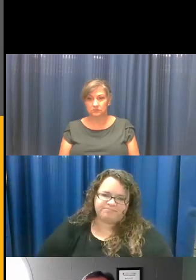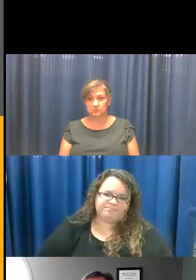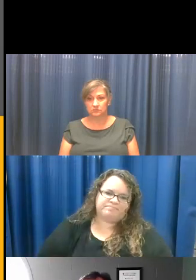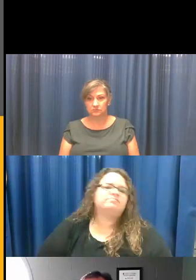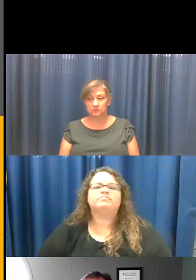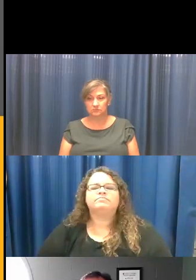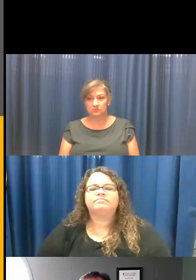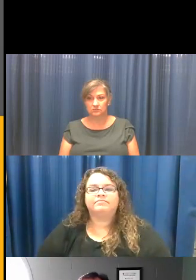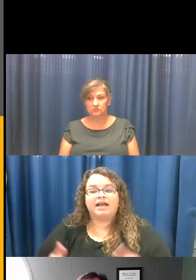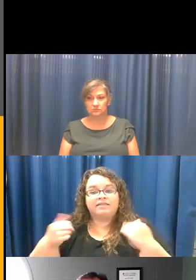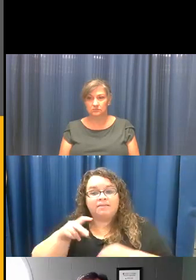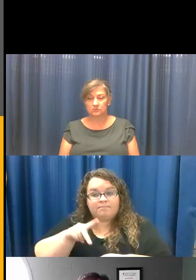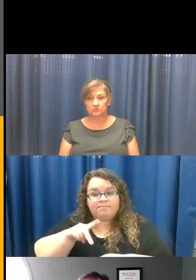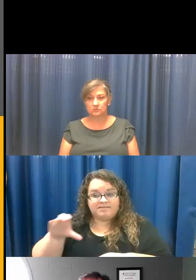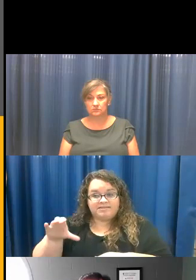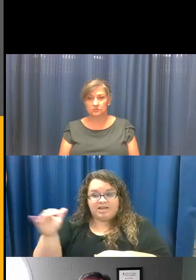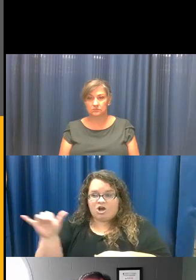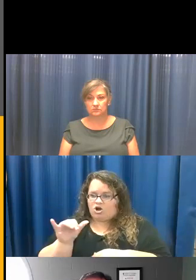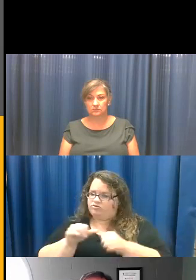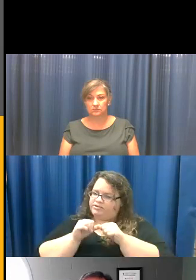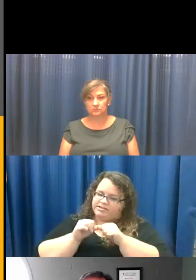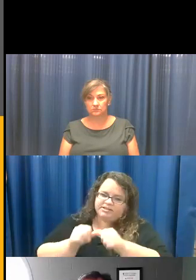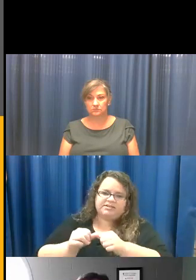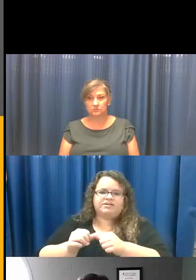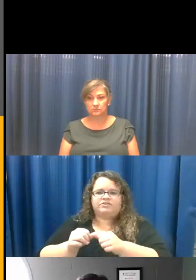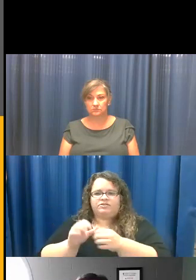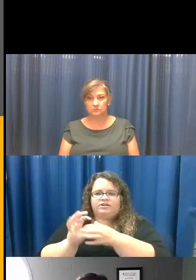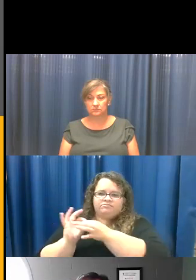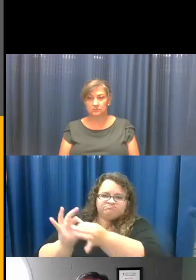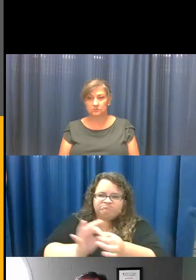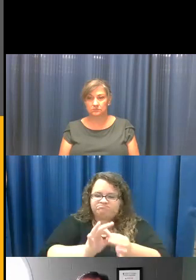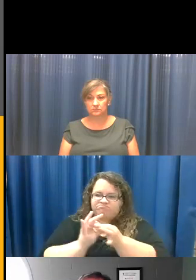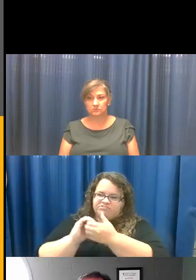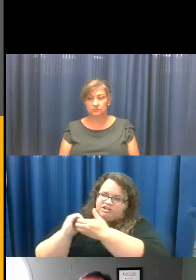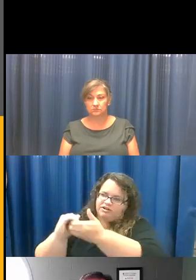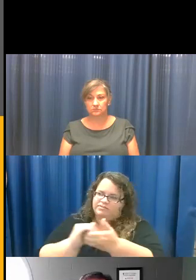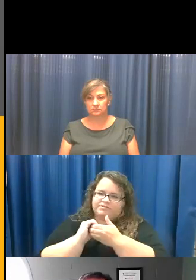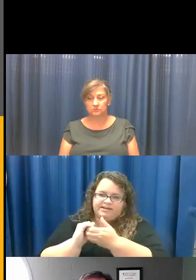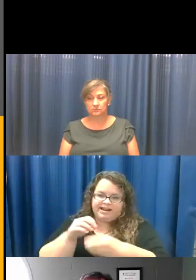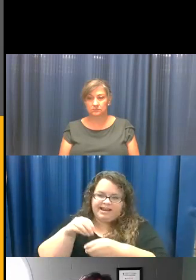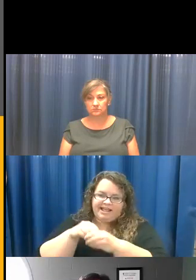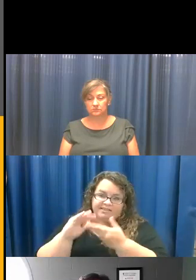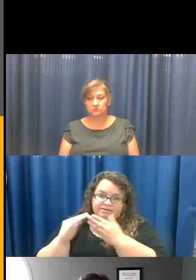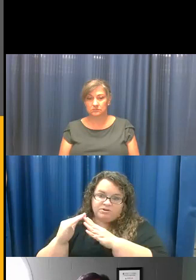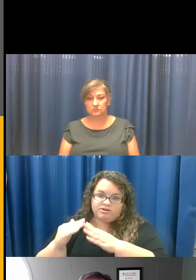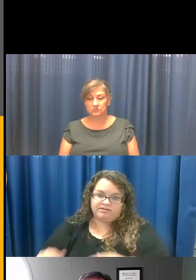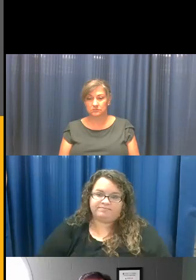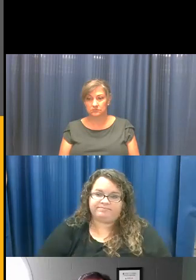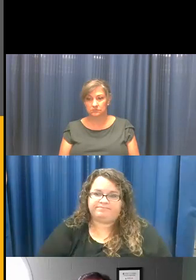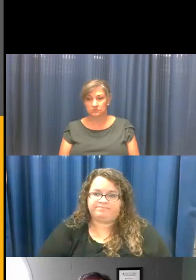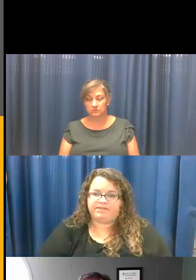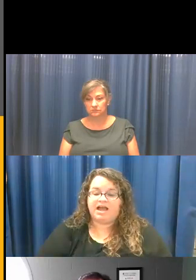continues to really be engaged in a lot of partnerships in our community. And I'll highlight a couple of these, but there are many